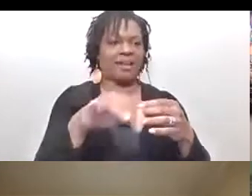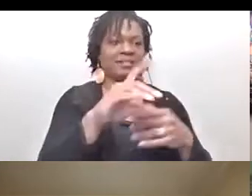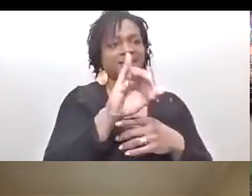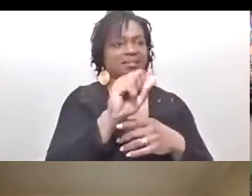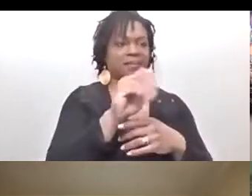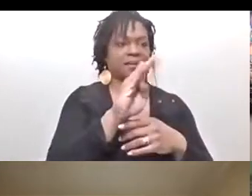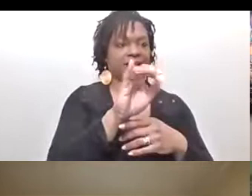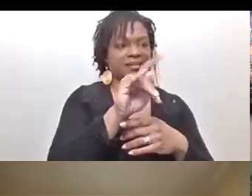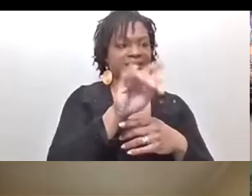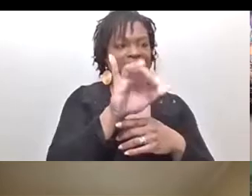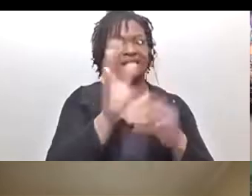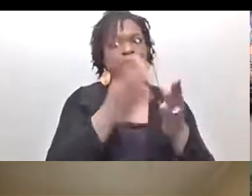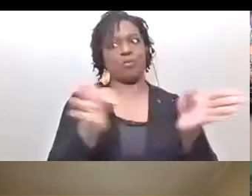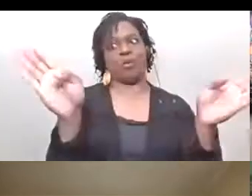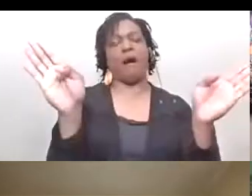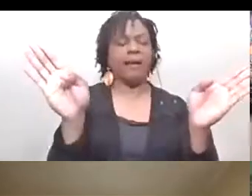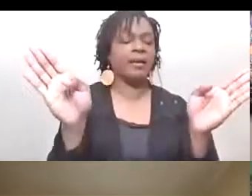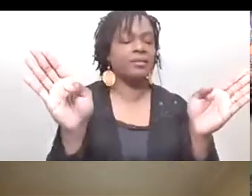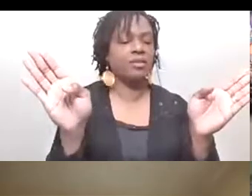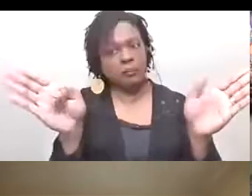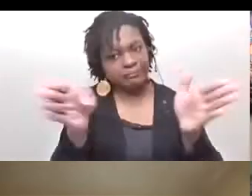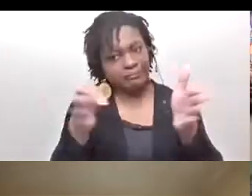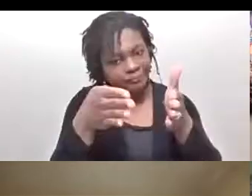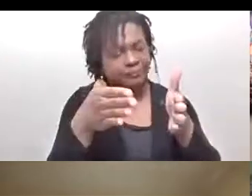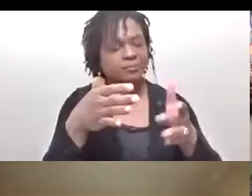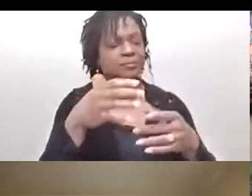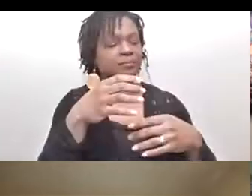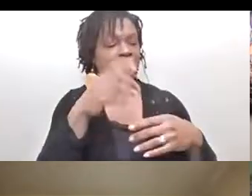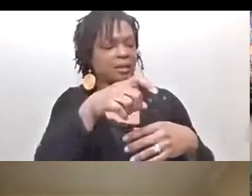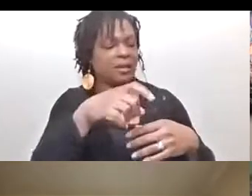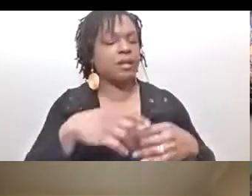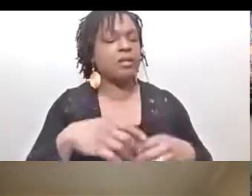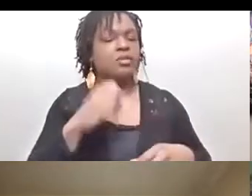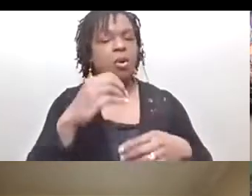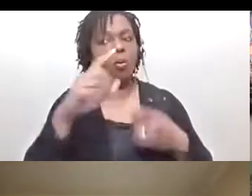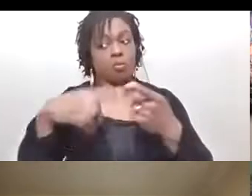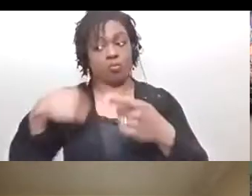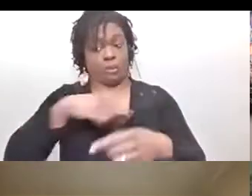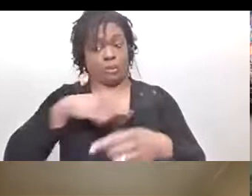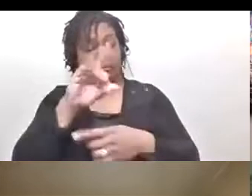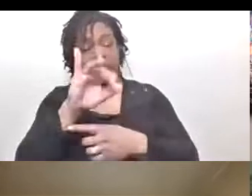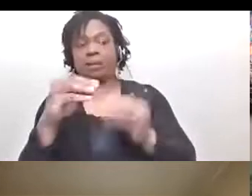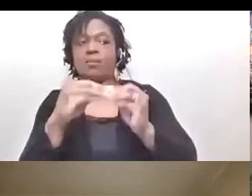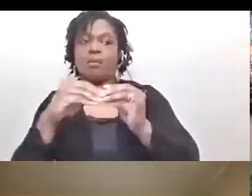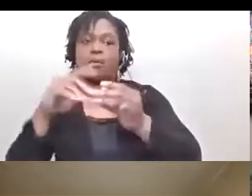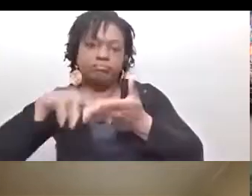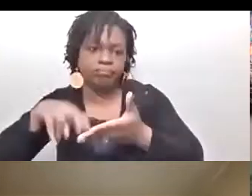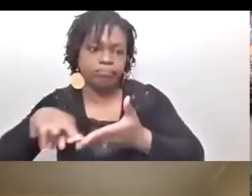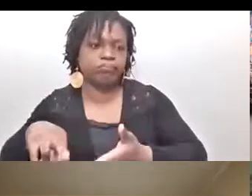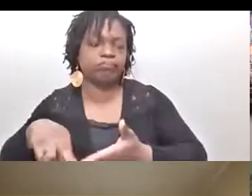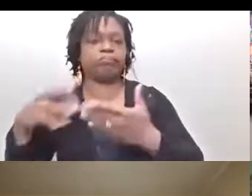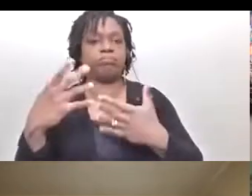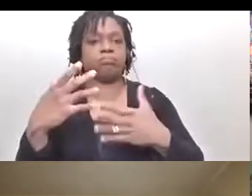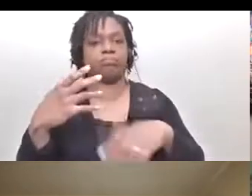propose, or when looking and doing research, obviously it will be passed on to